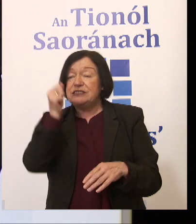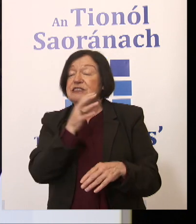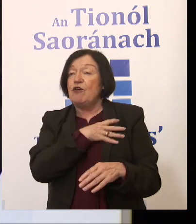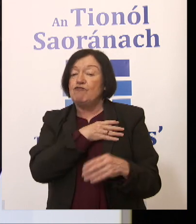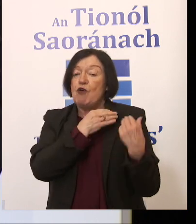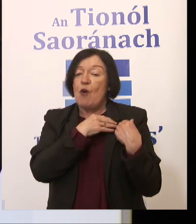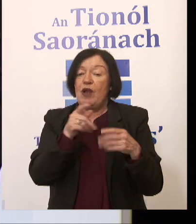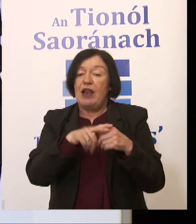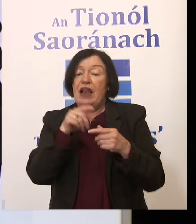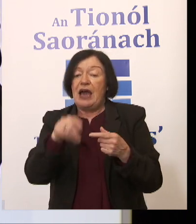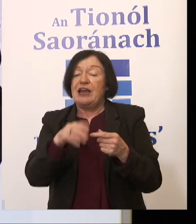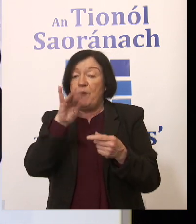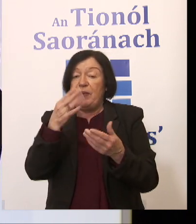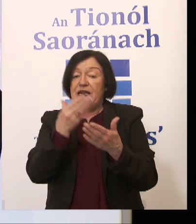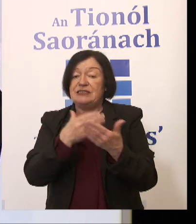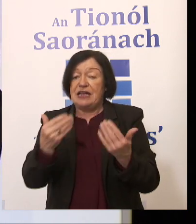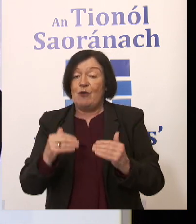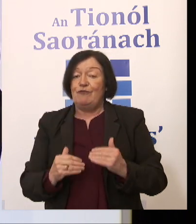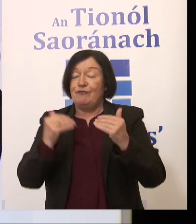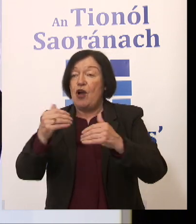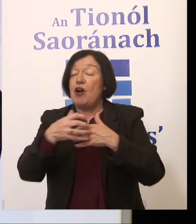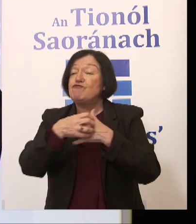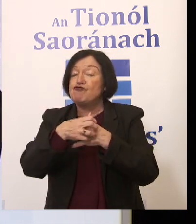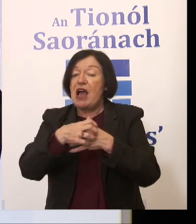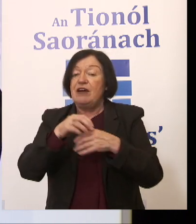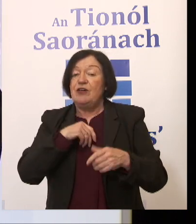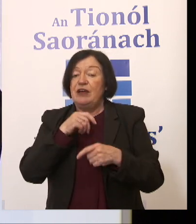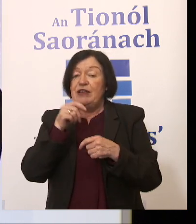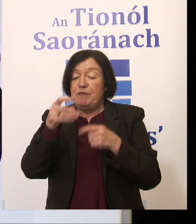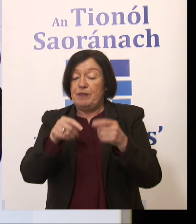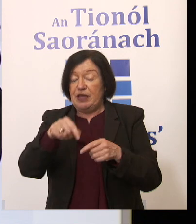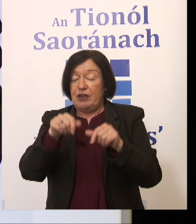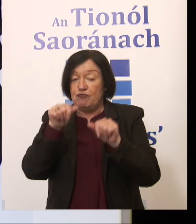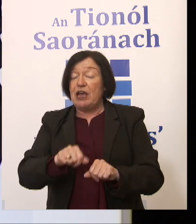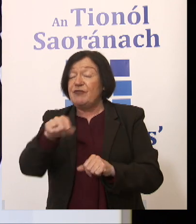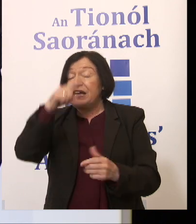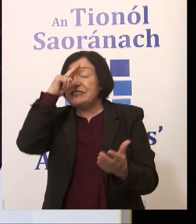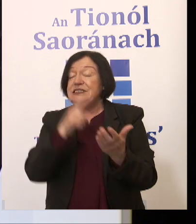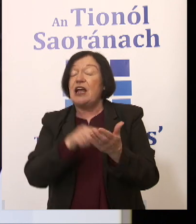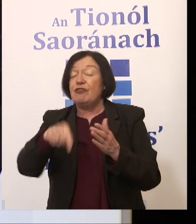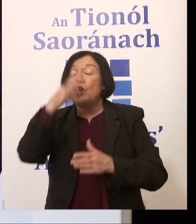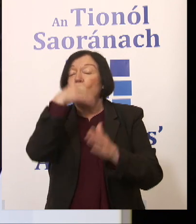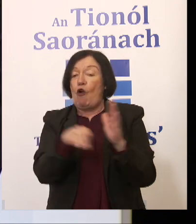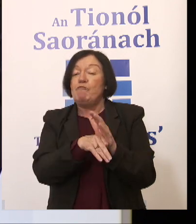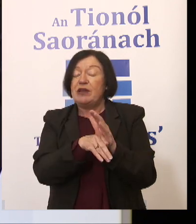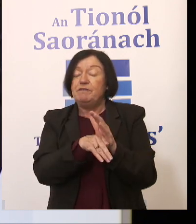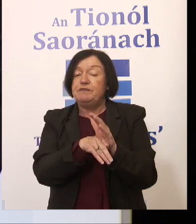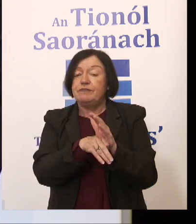and a bill is currently at an advanced stage of drafting to give effect to that decision, and ultimately the government will